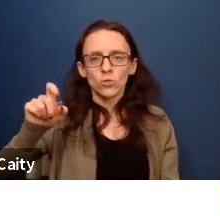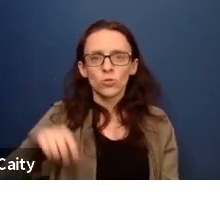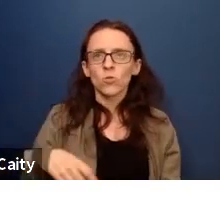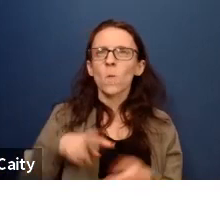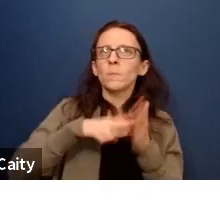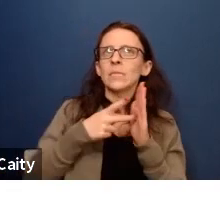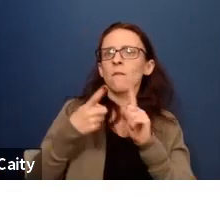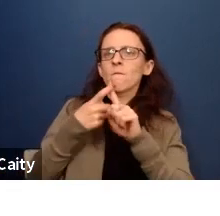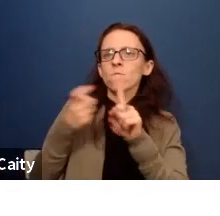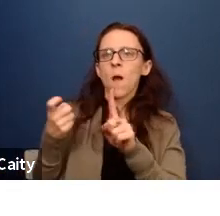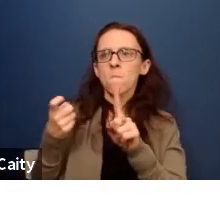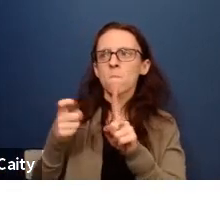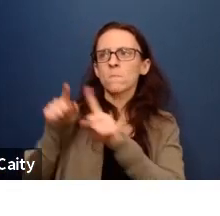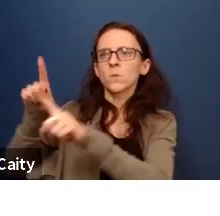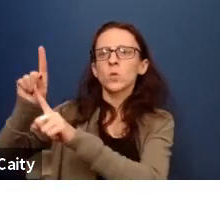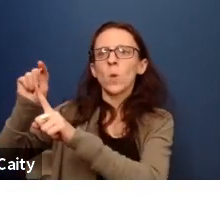2019 back to